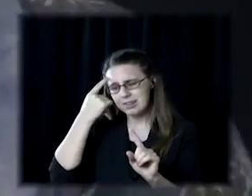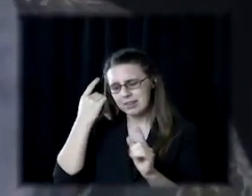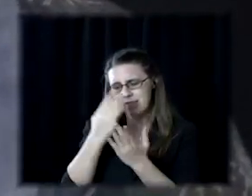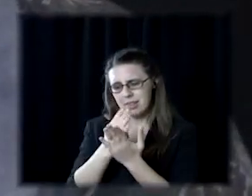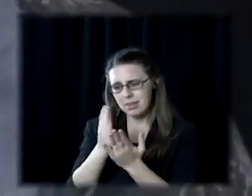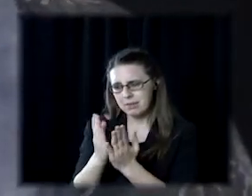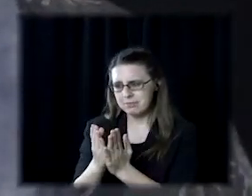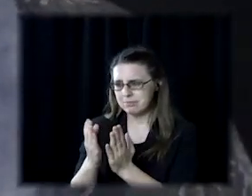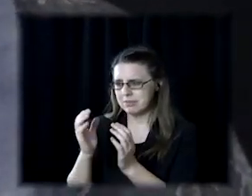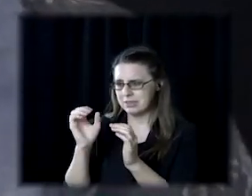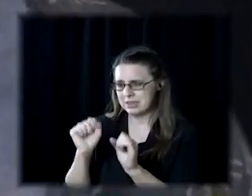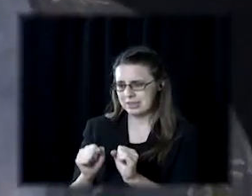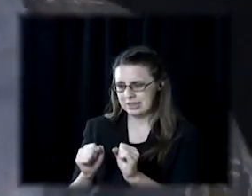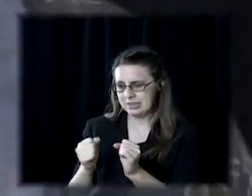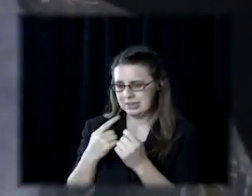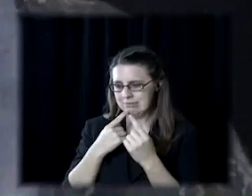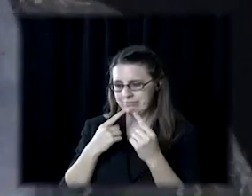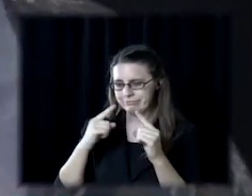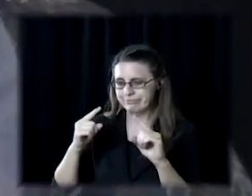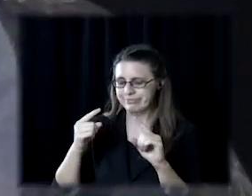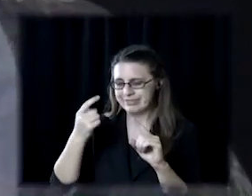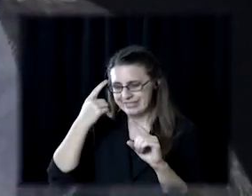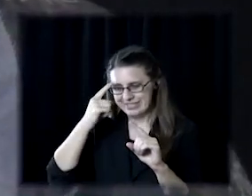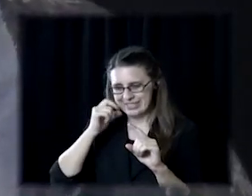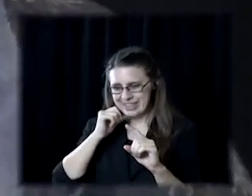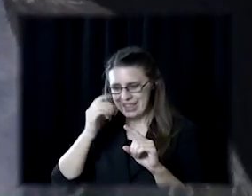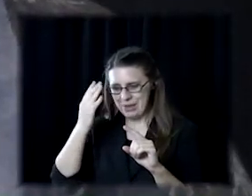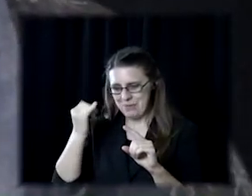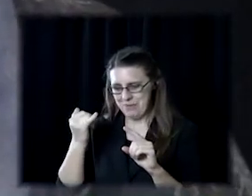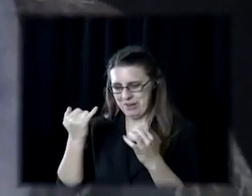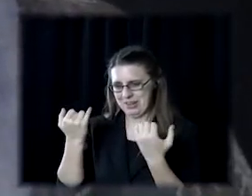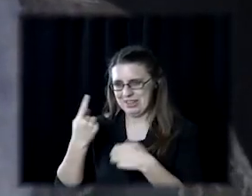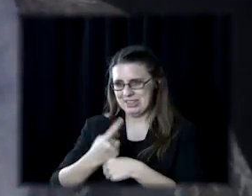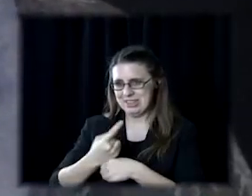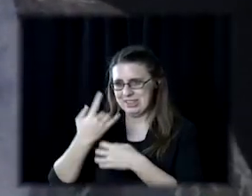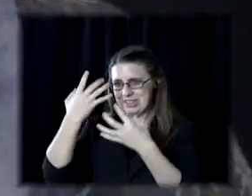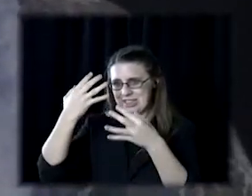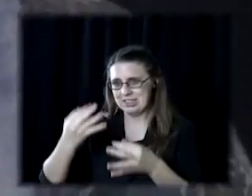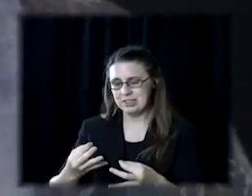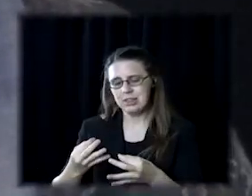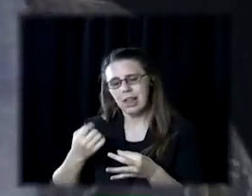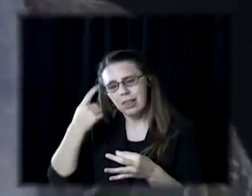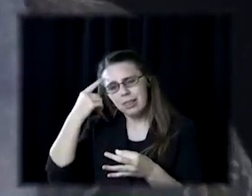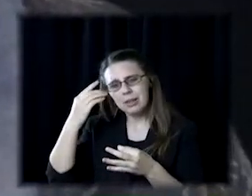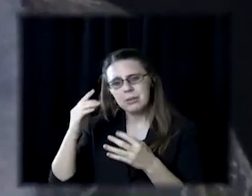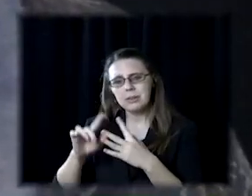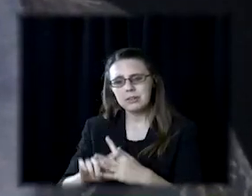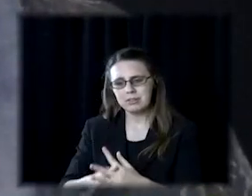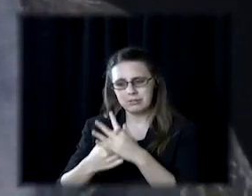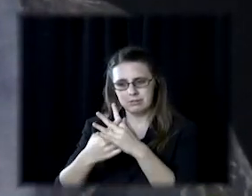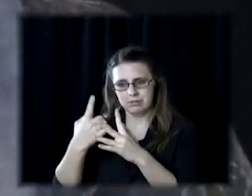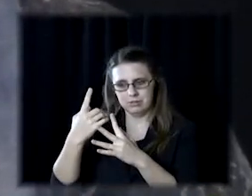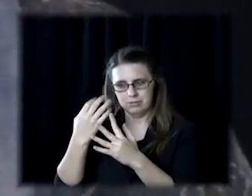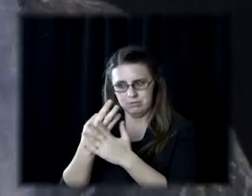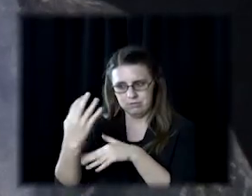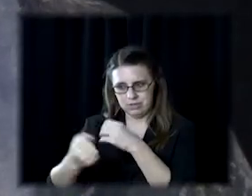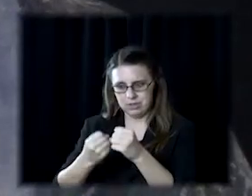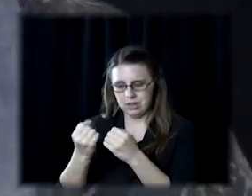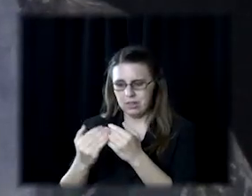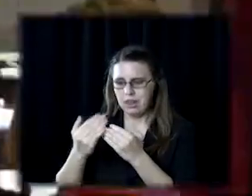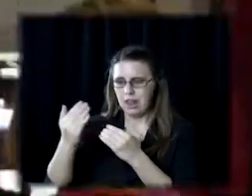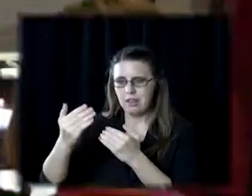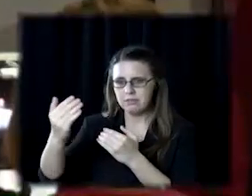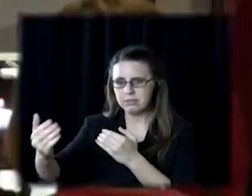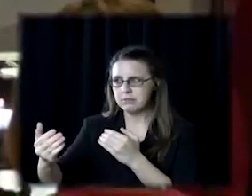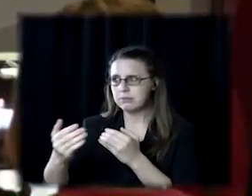be able to be fit in given the date today of this decision. It'll come sometime after the beginning of the new fiscal year.